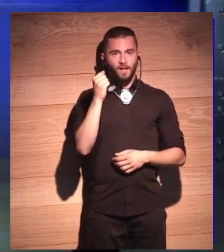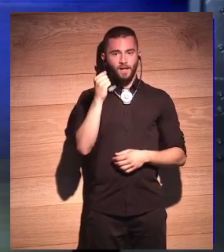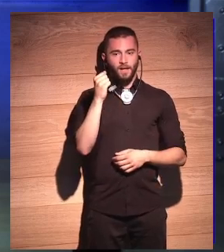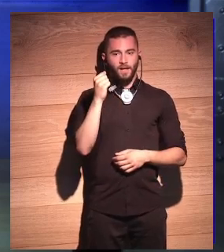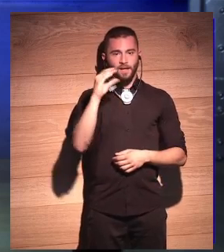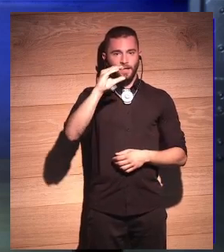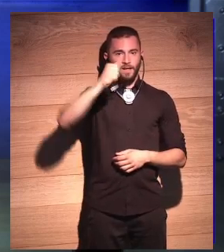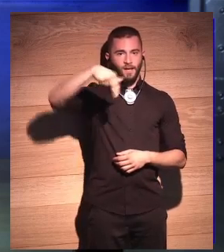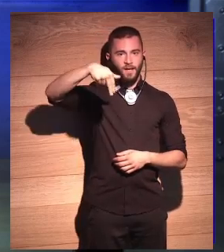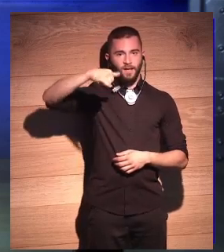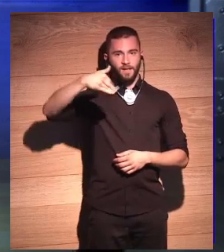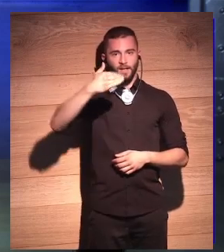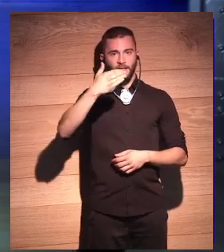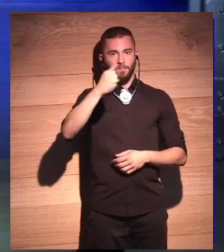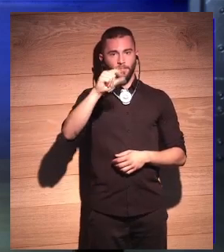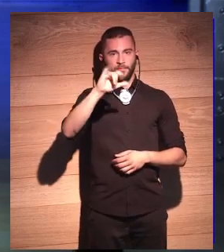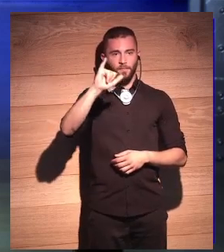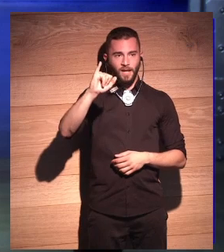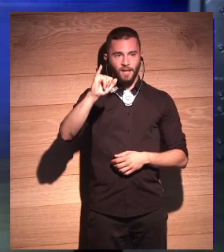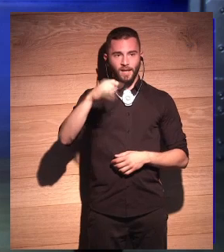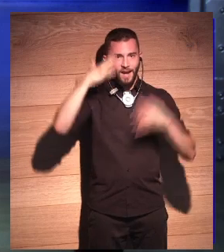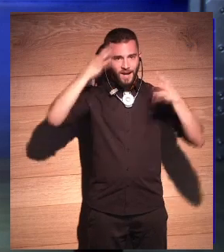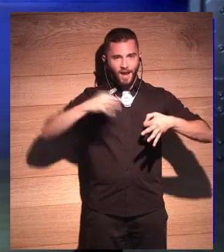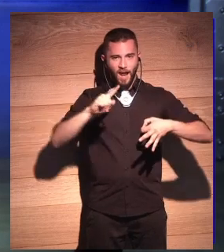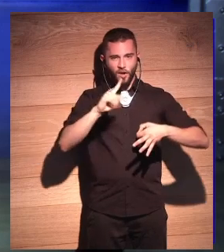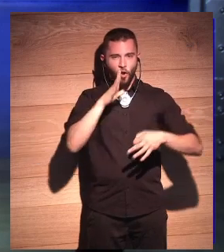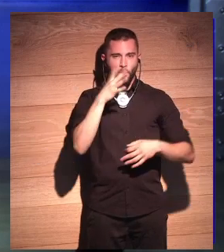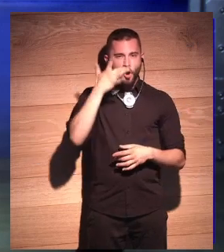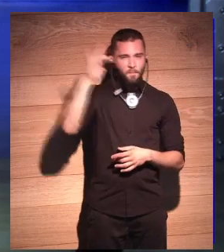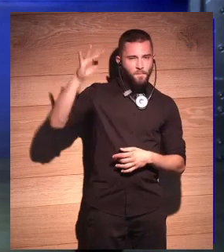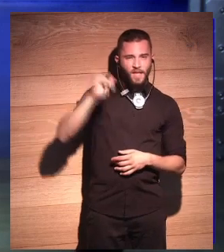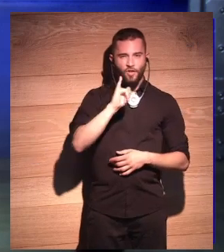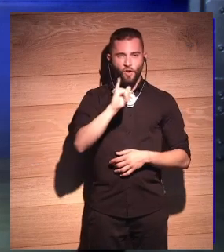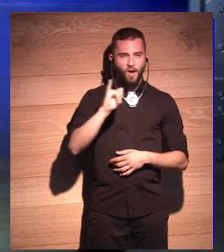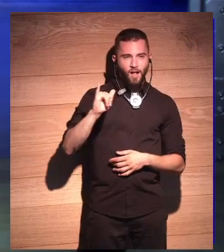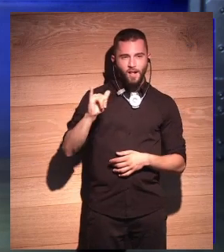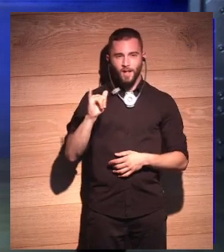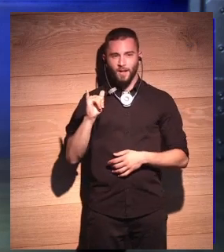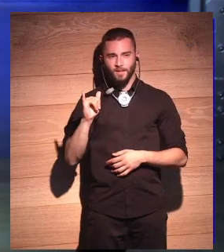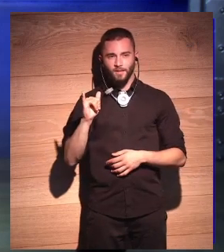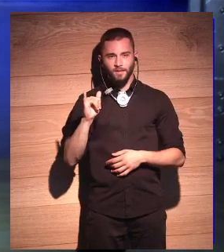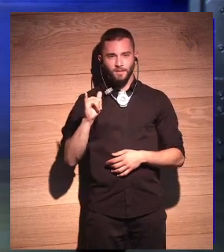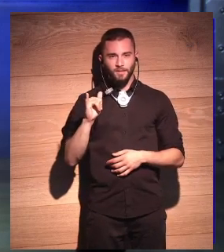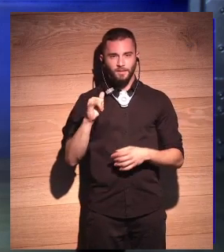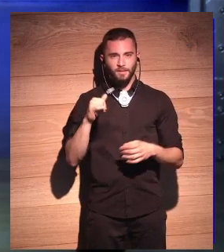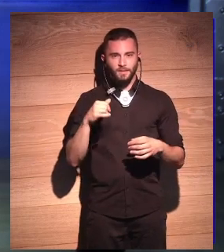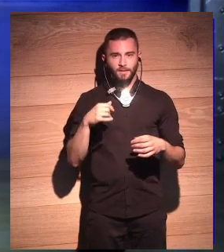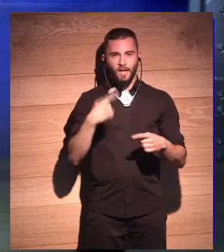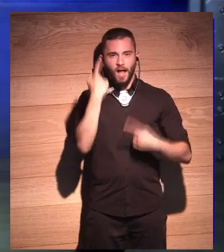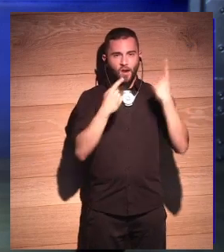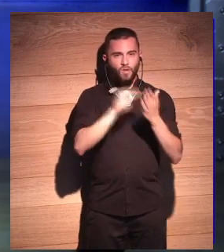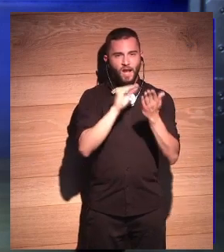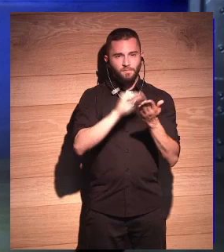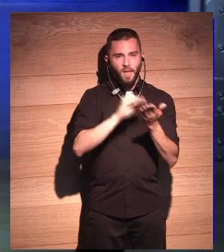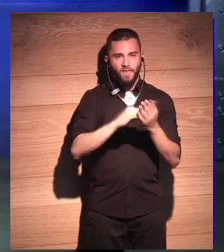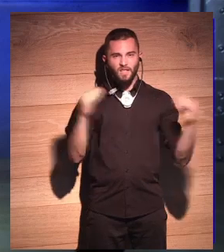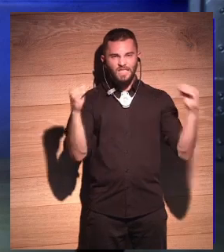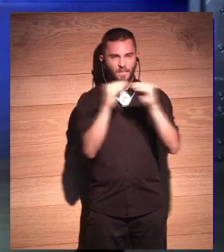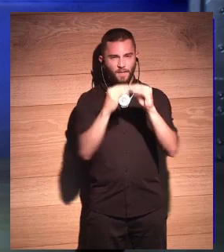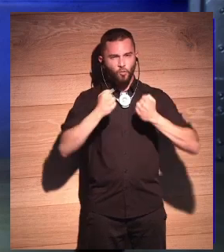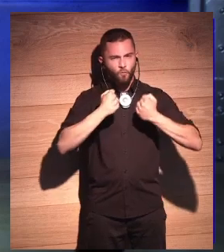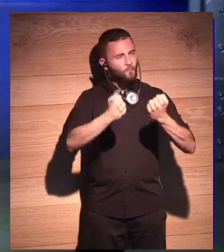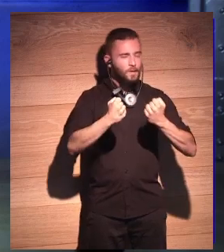bit shiny, maybe a little bit perfect in some of the regions, a little bit symmetrical. And if